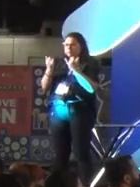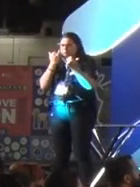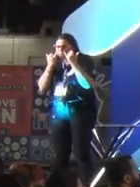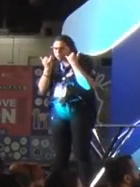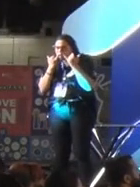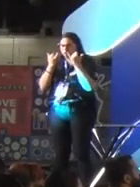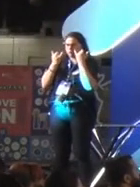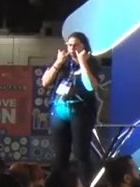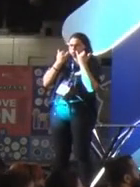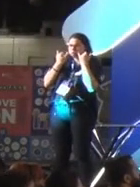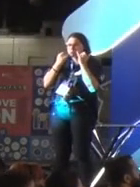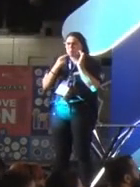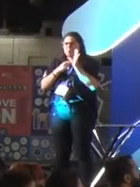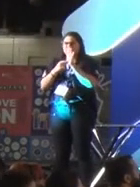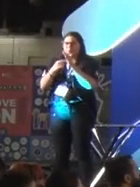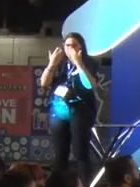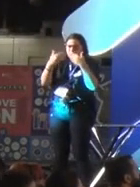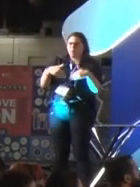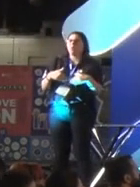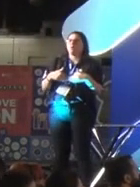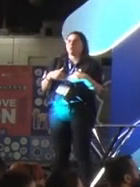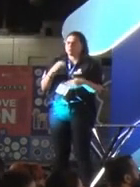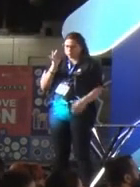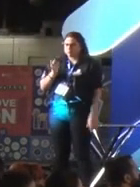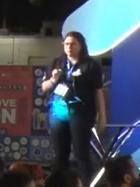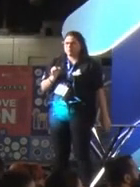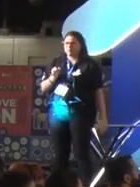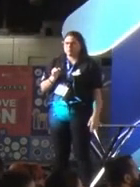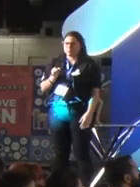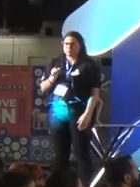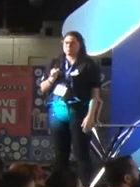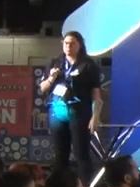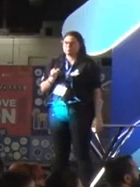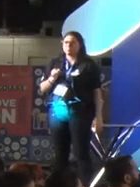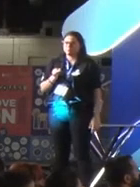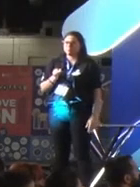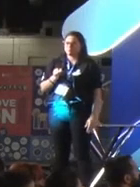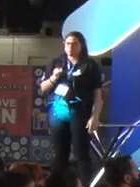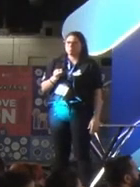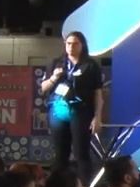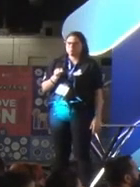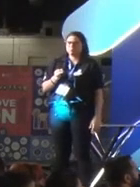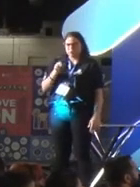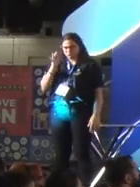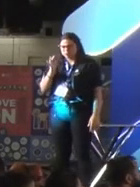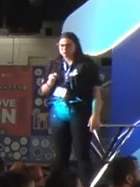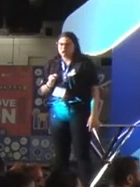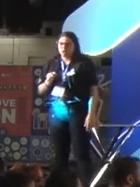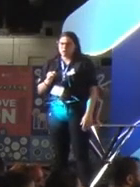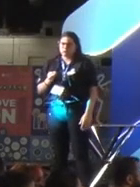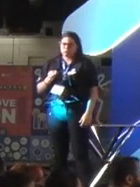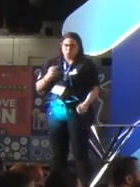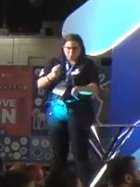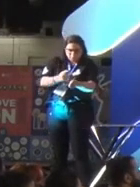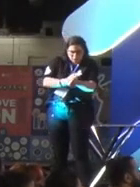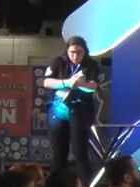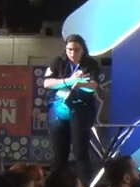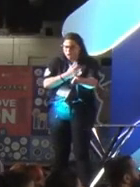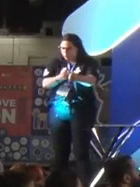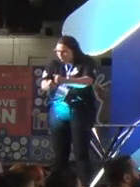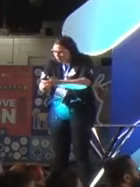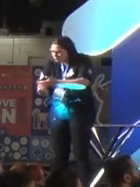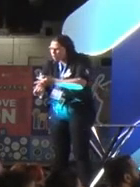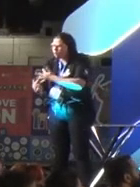course, completely correct. This is the lifeblood of these, this is the beating heart of the science world.